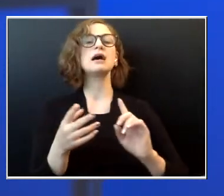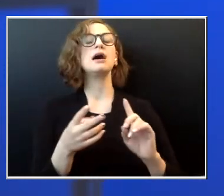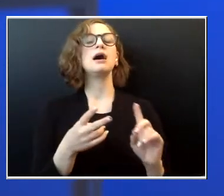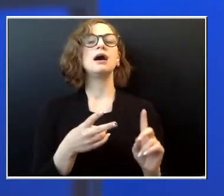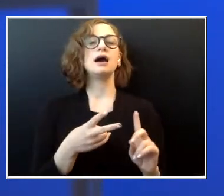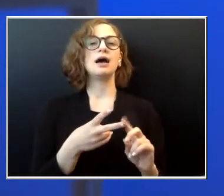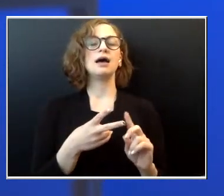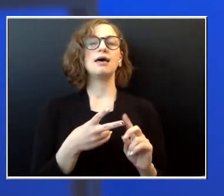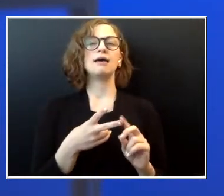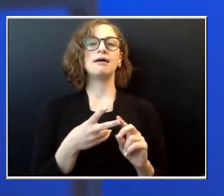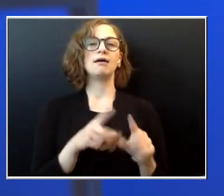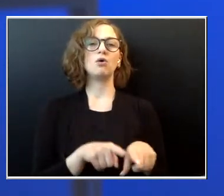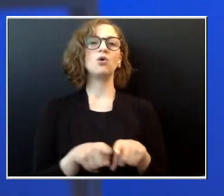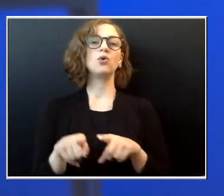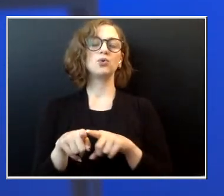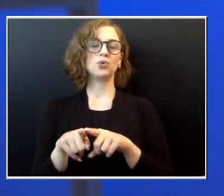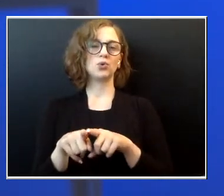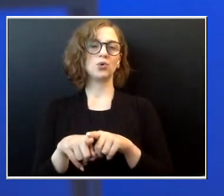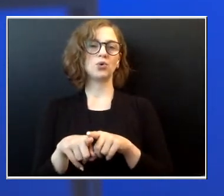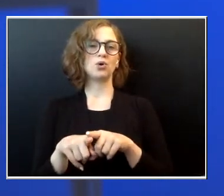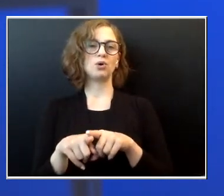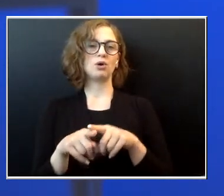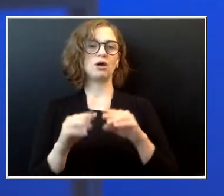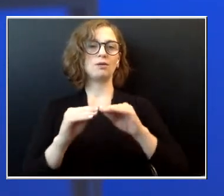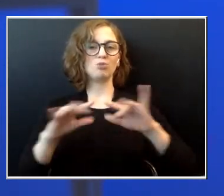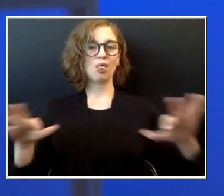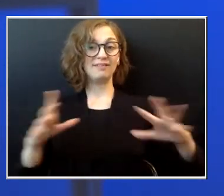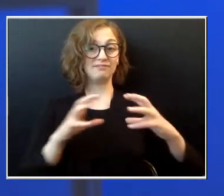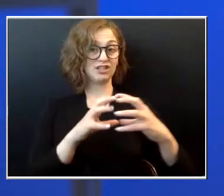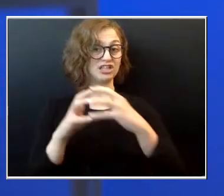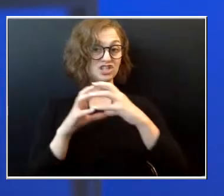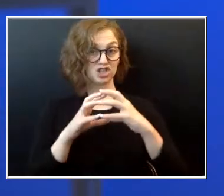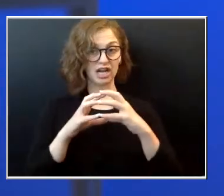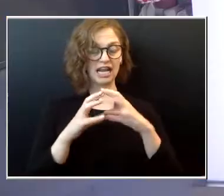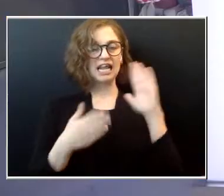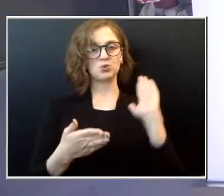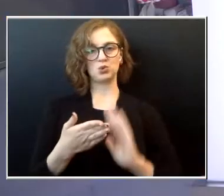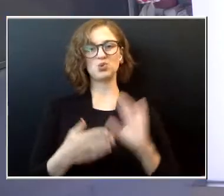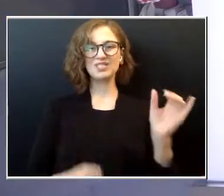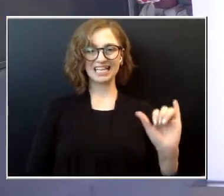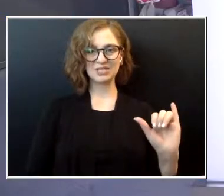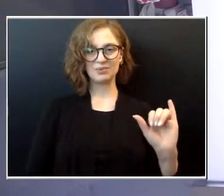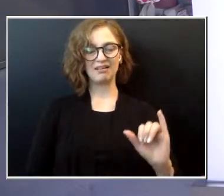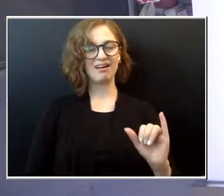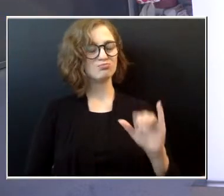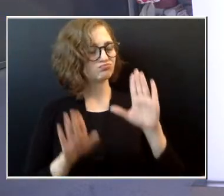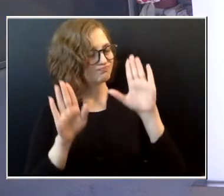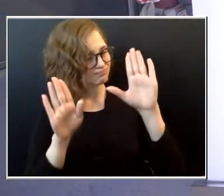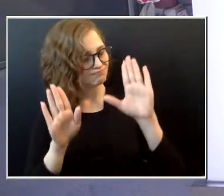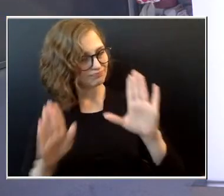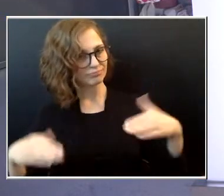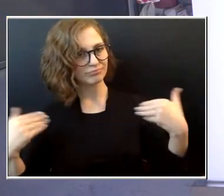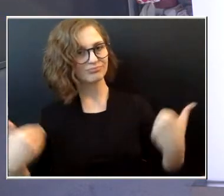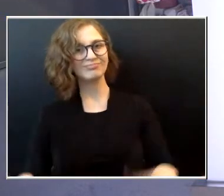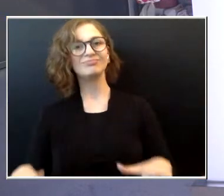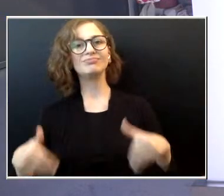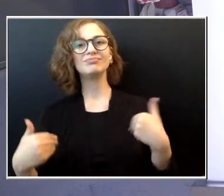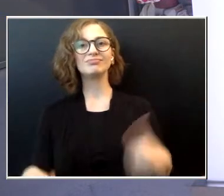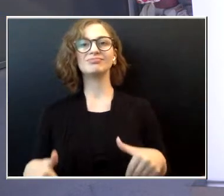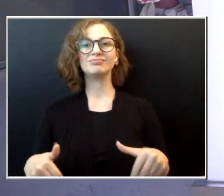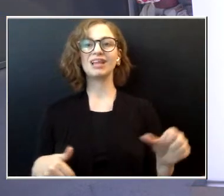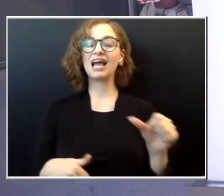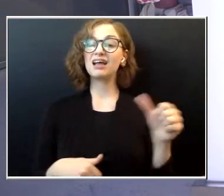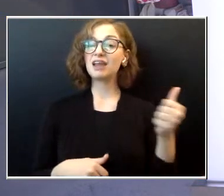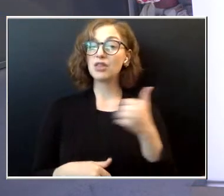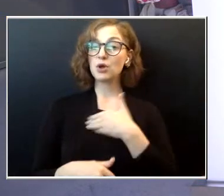Also, it appears that the proliferation is reducing as well. That's great. There's another breast cancer study we want to talk